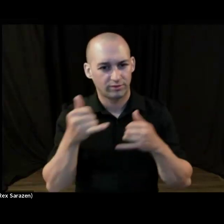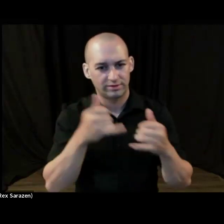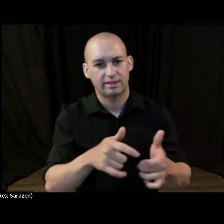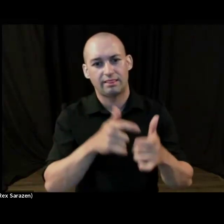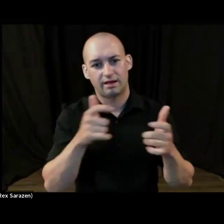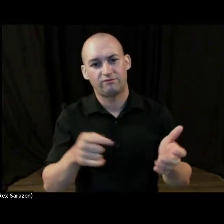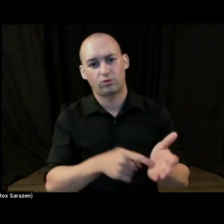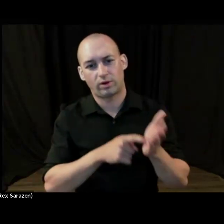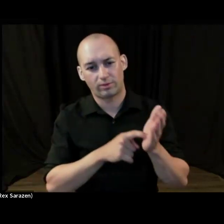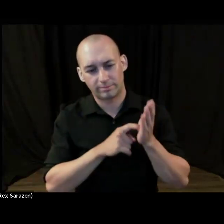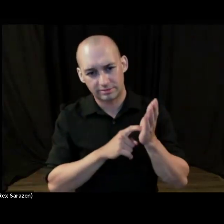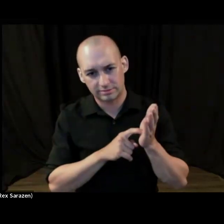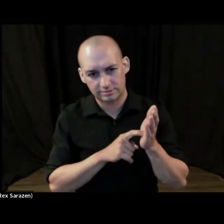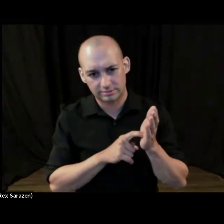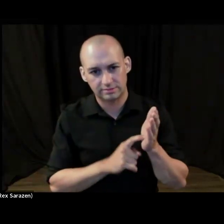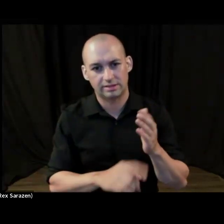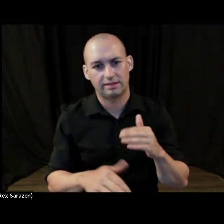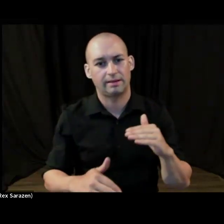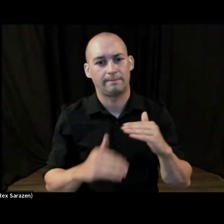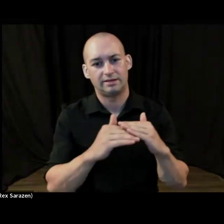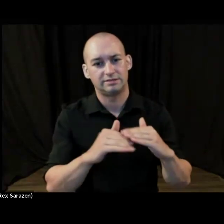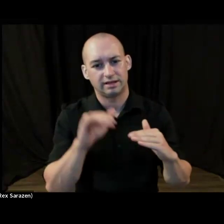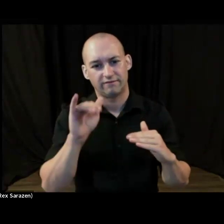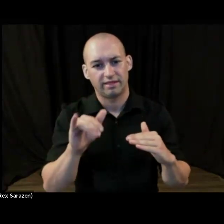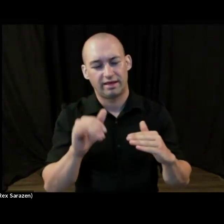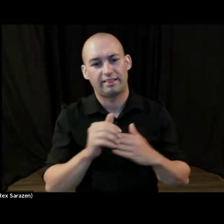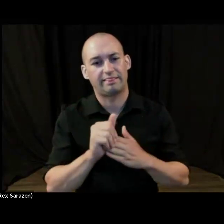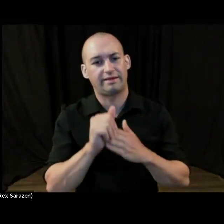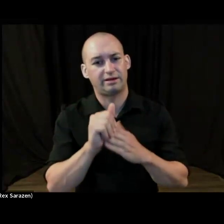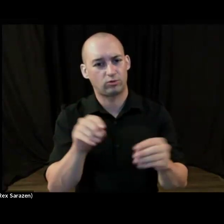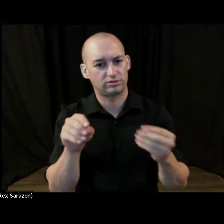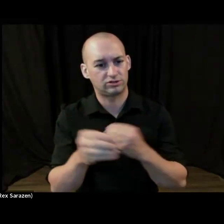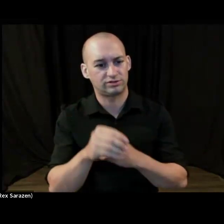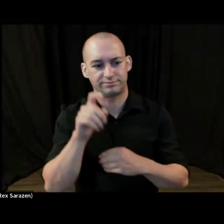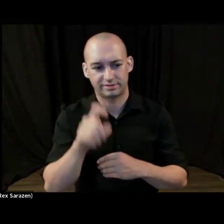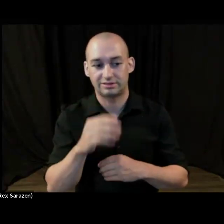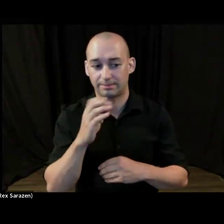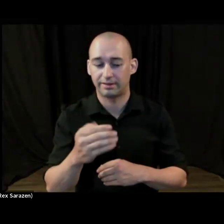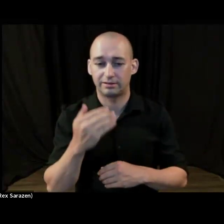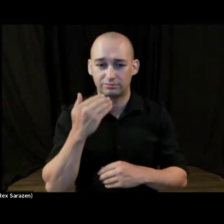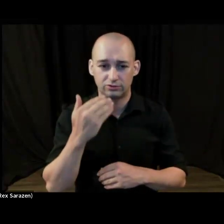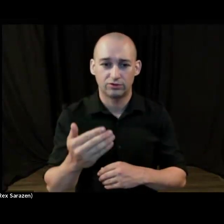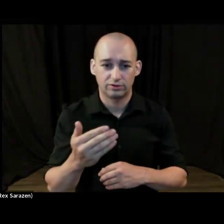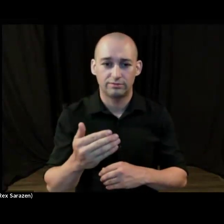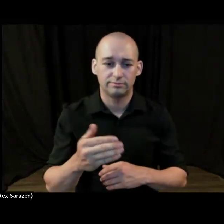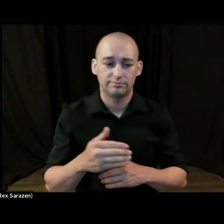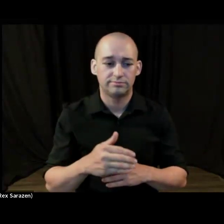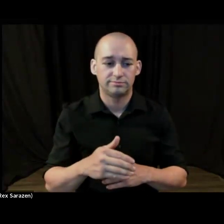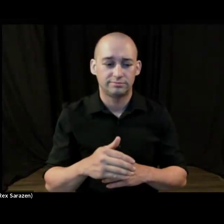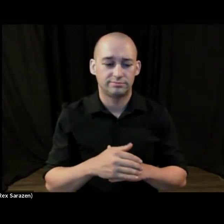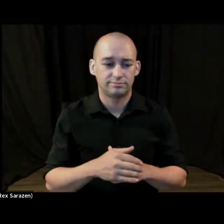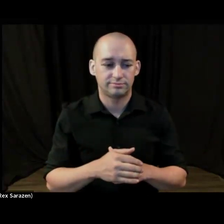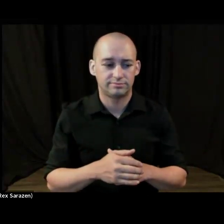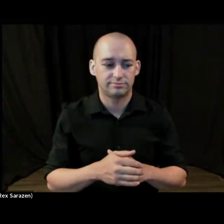requirements. So the capacity of that lead organization has to be fairly significant. There